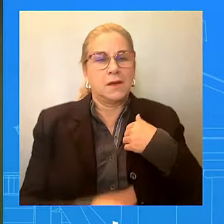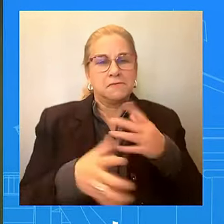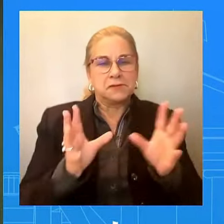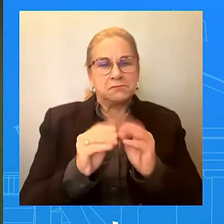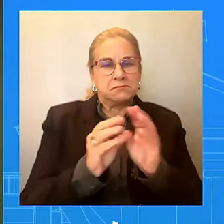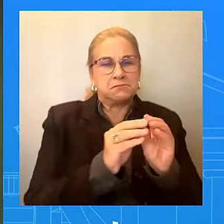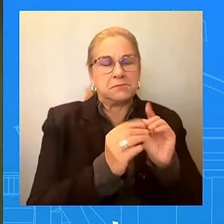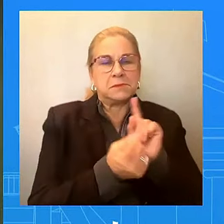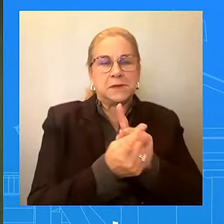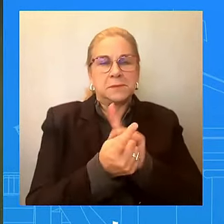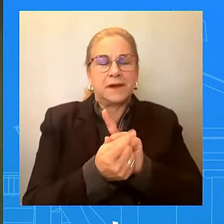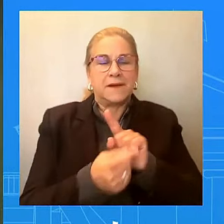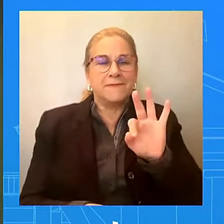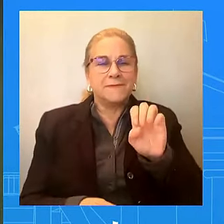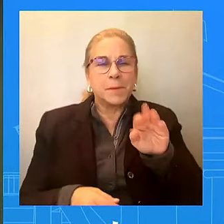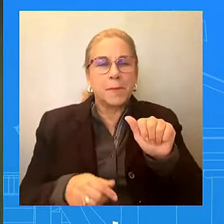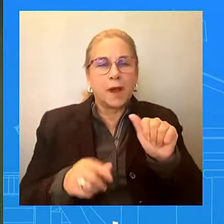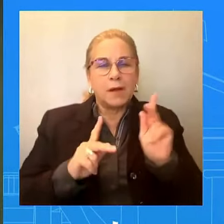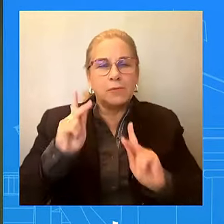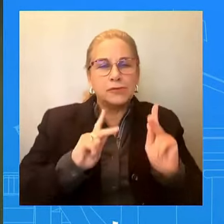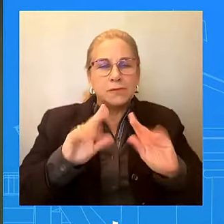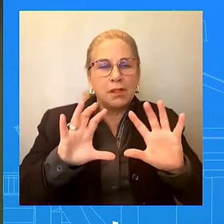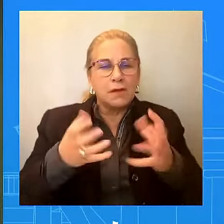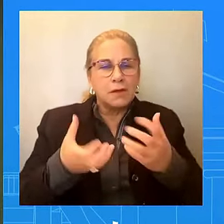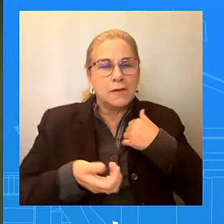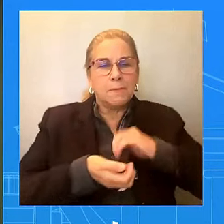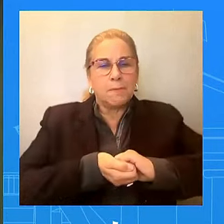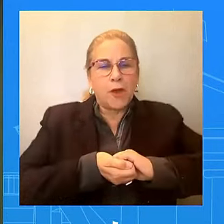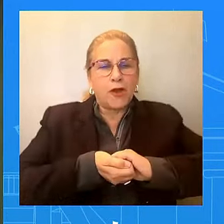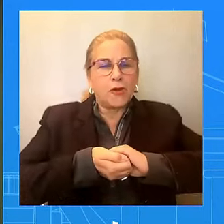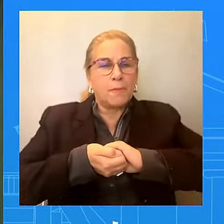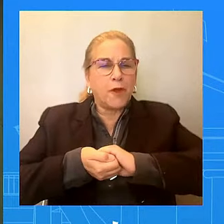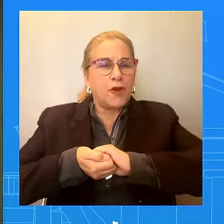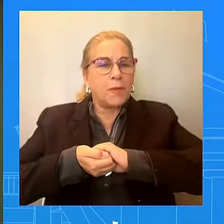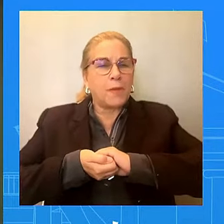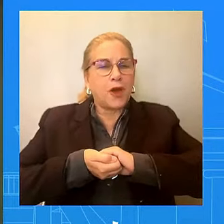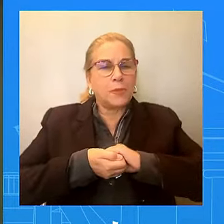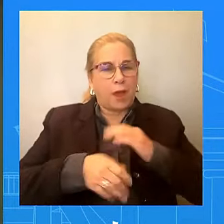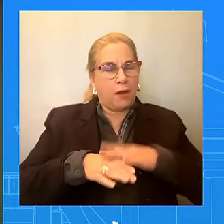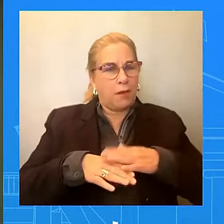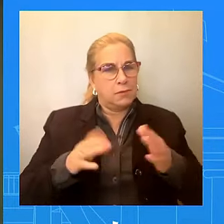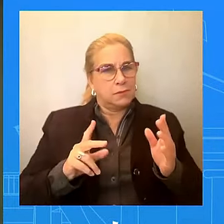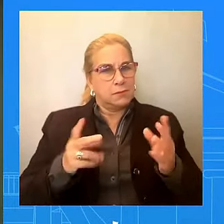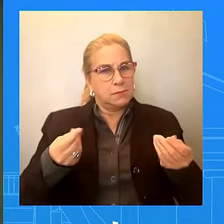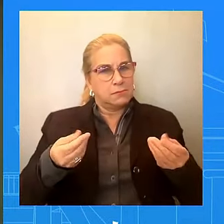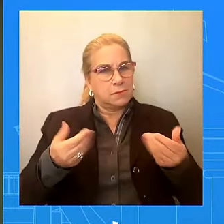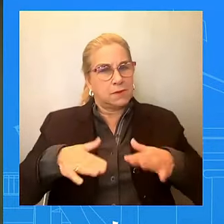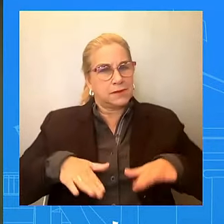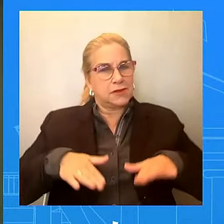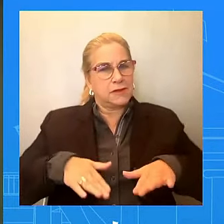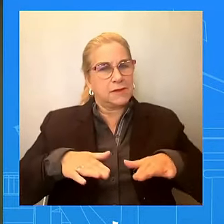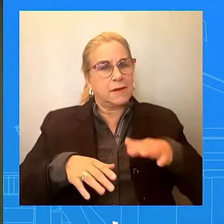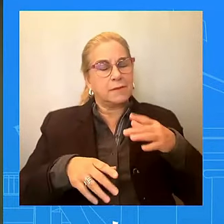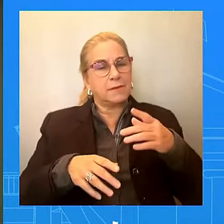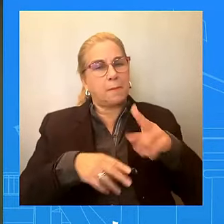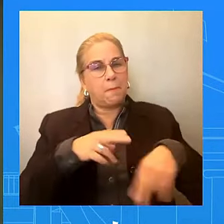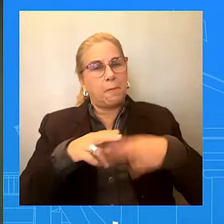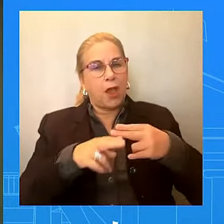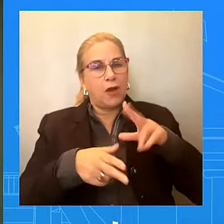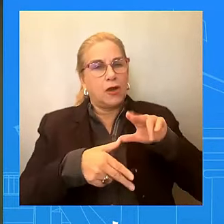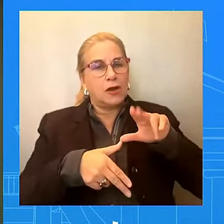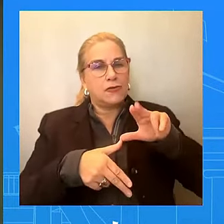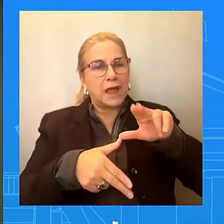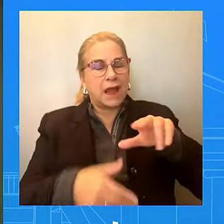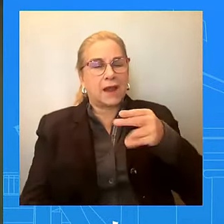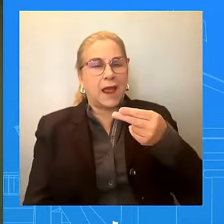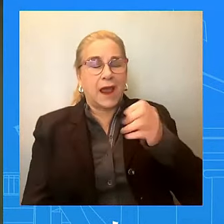the ground about Hurricane Helene's devastating impact and the progress we are making in our work to help North Carolina